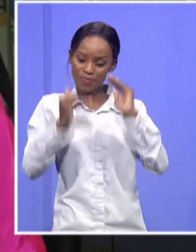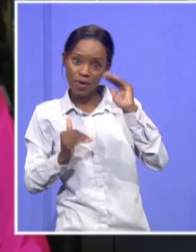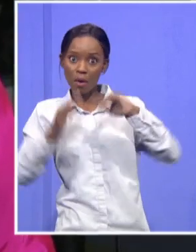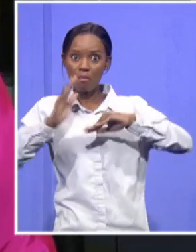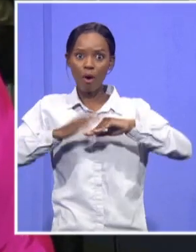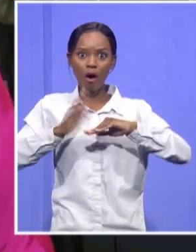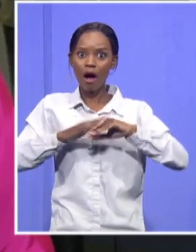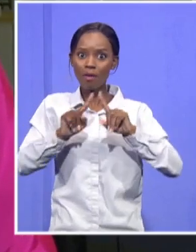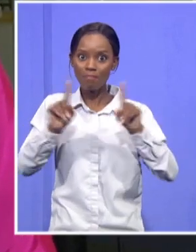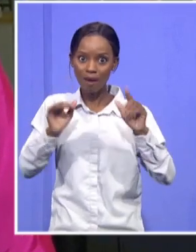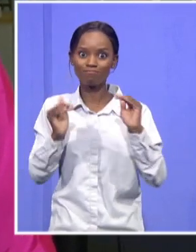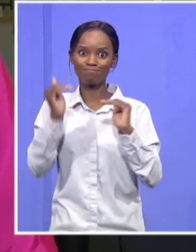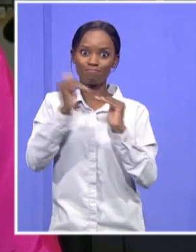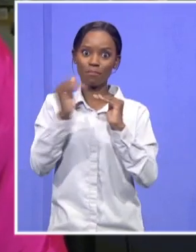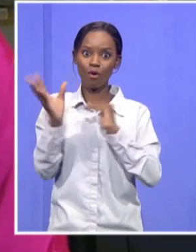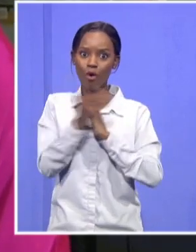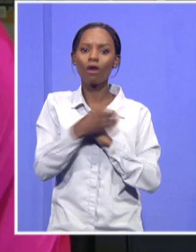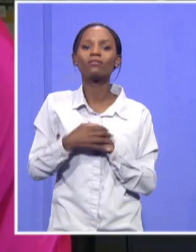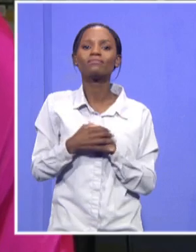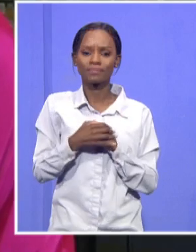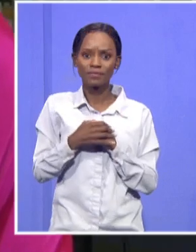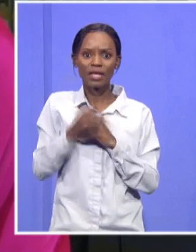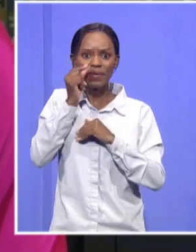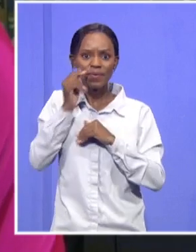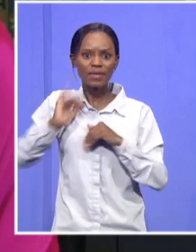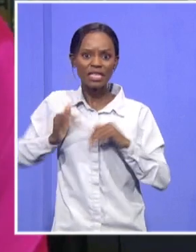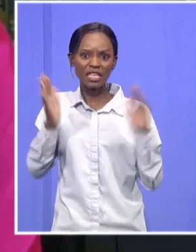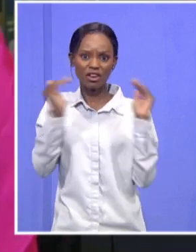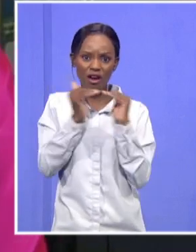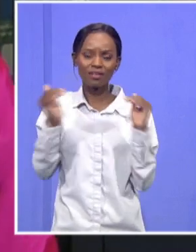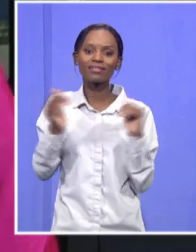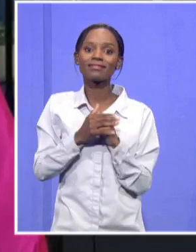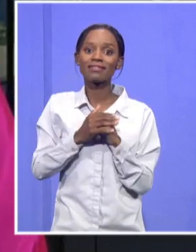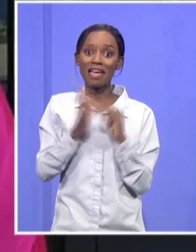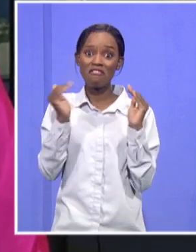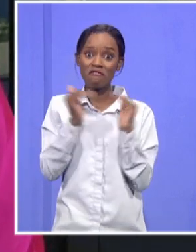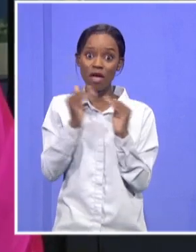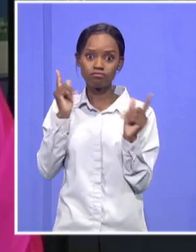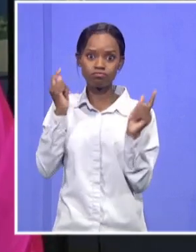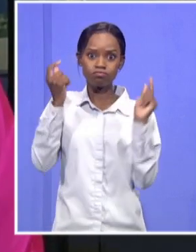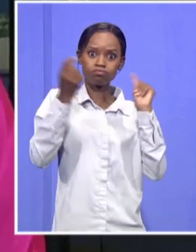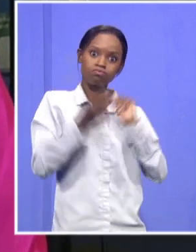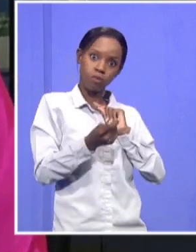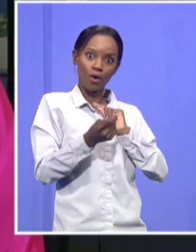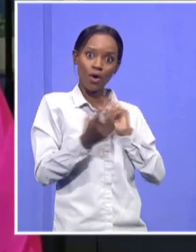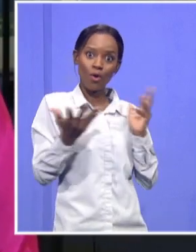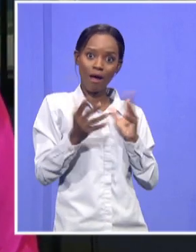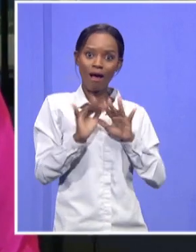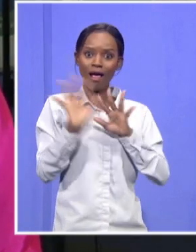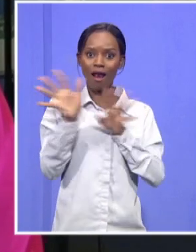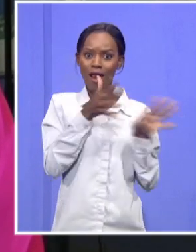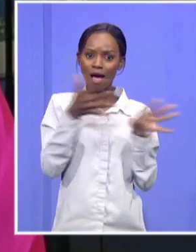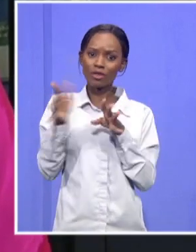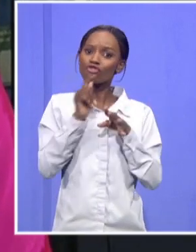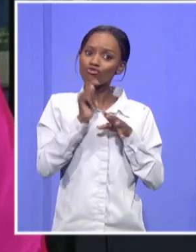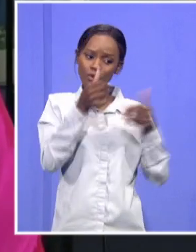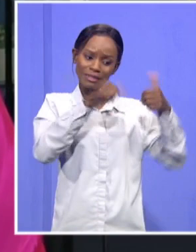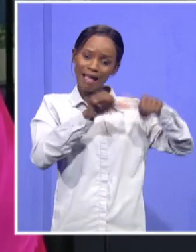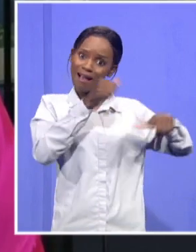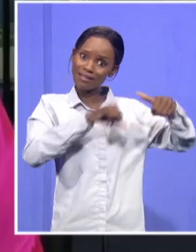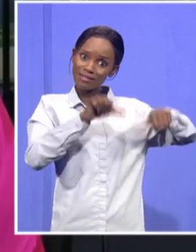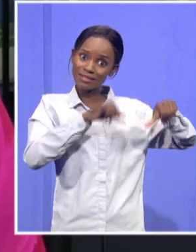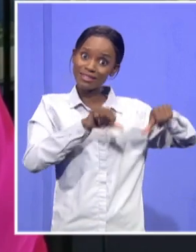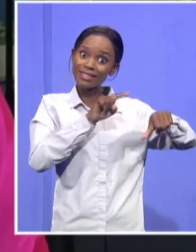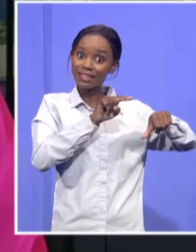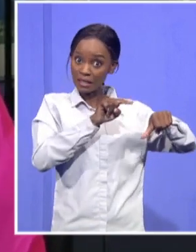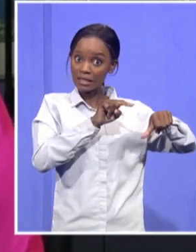achieve gender equality, how do we achieve a fair transition on climate, and all of these questions you have the science behind to deliver